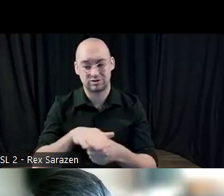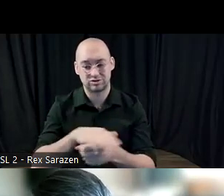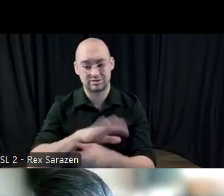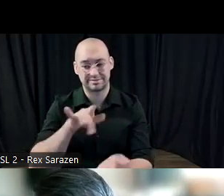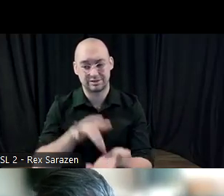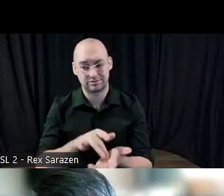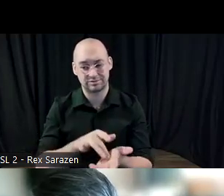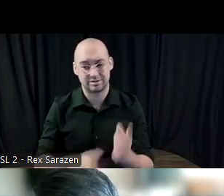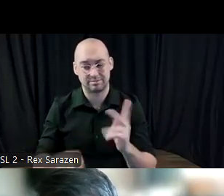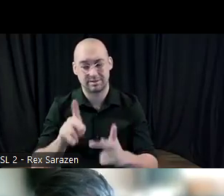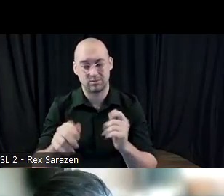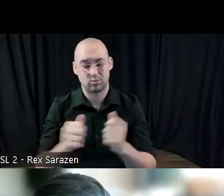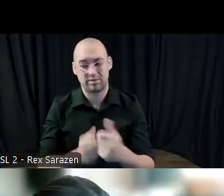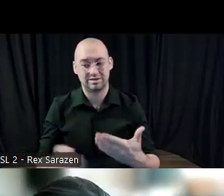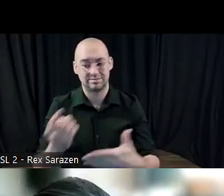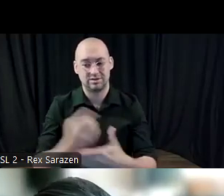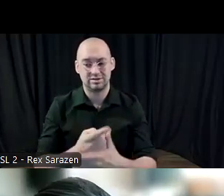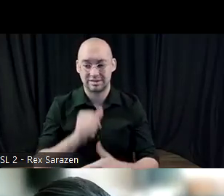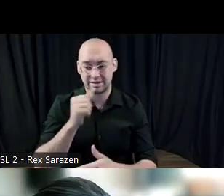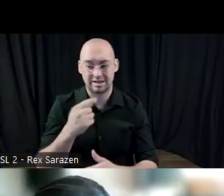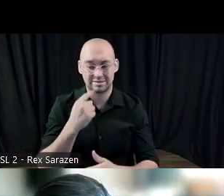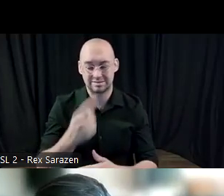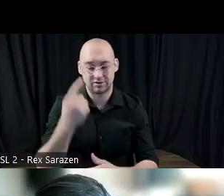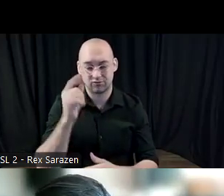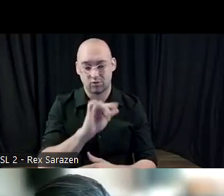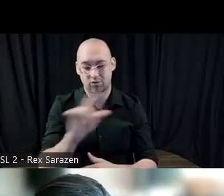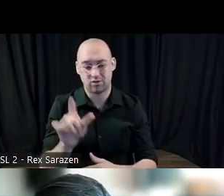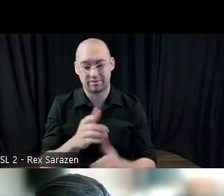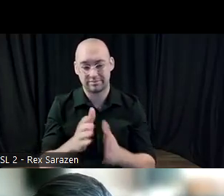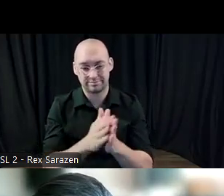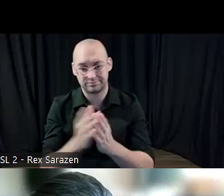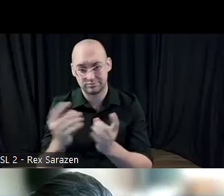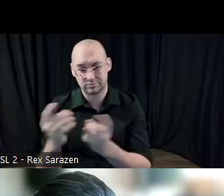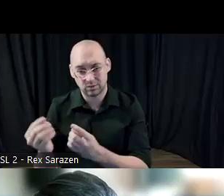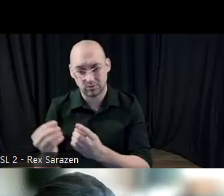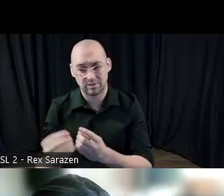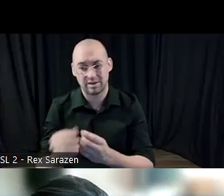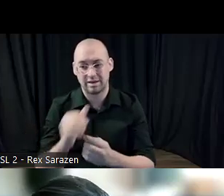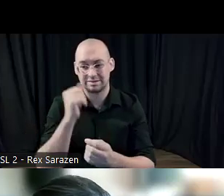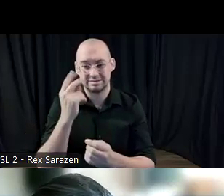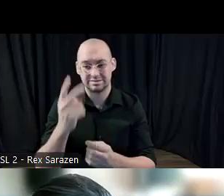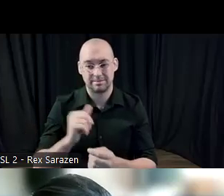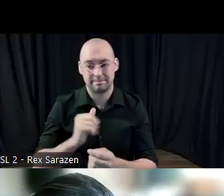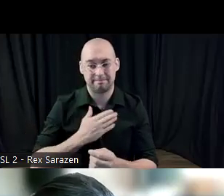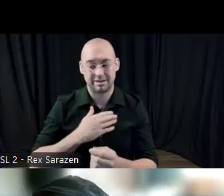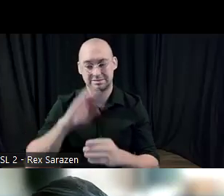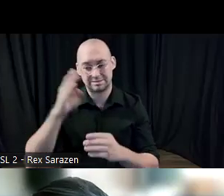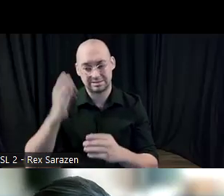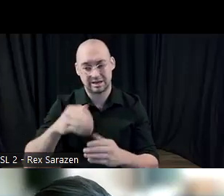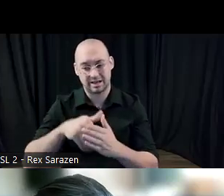people with disabilities are mentioned in all the initiatives, I don't see my son in this